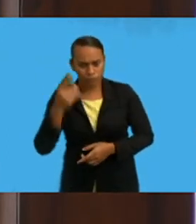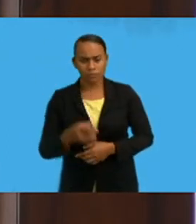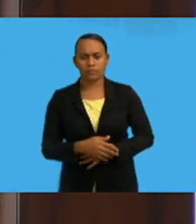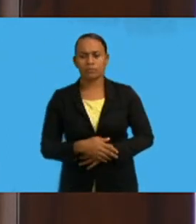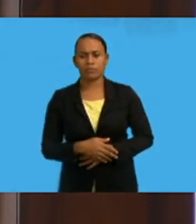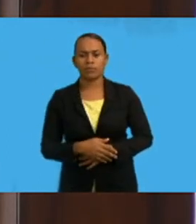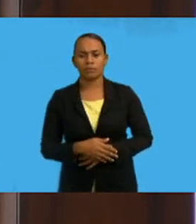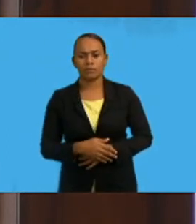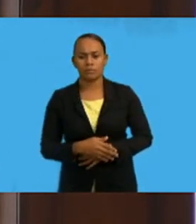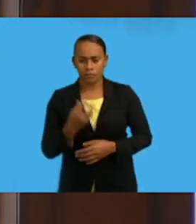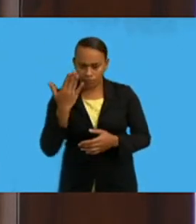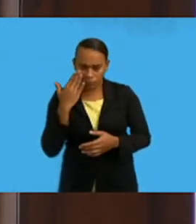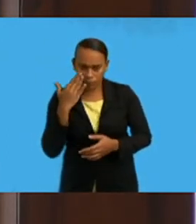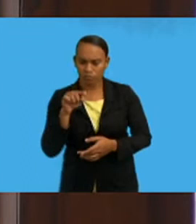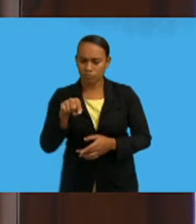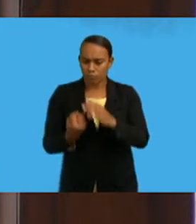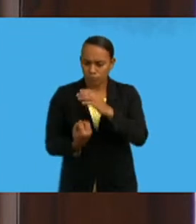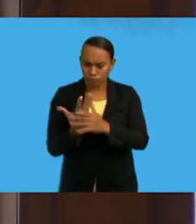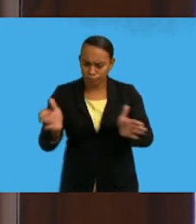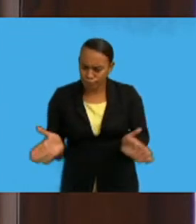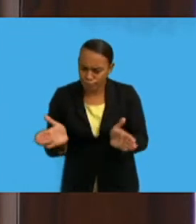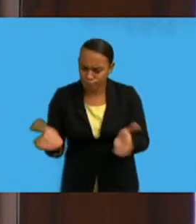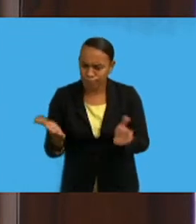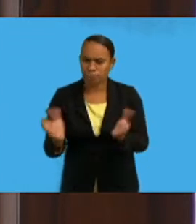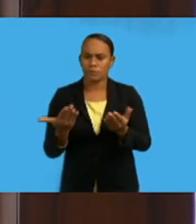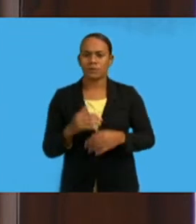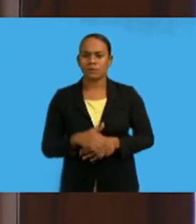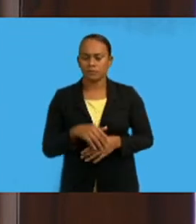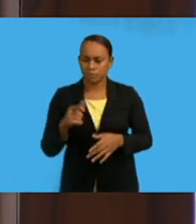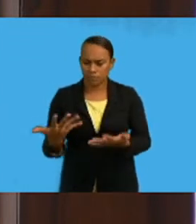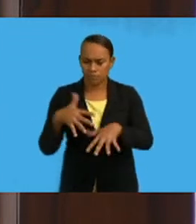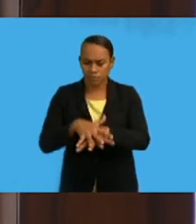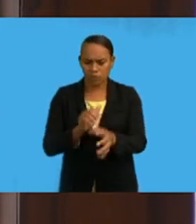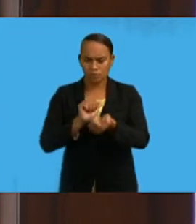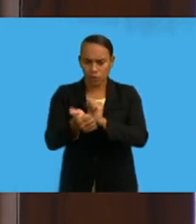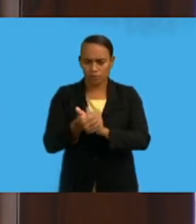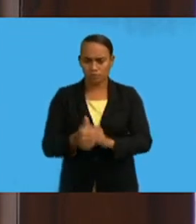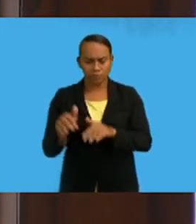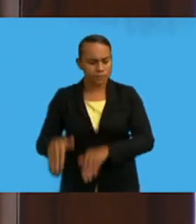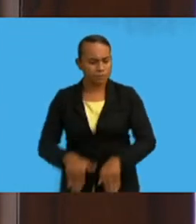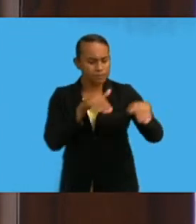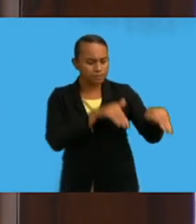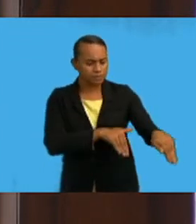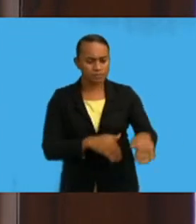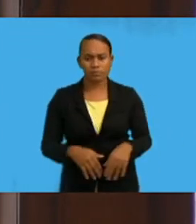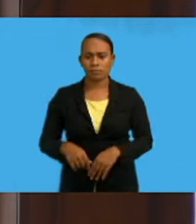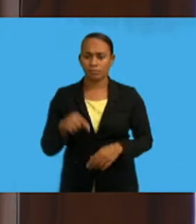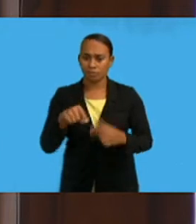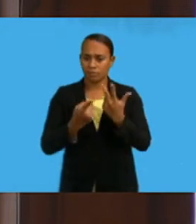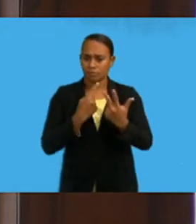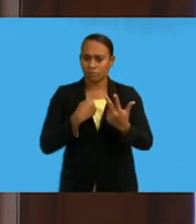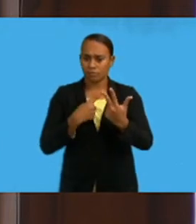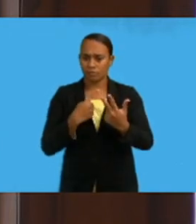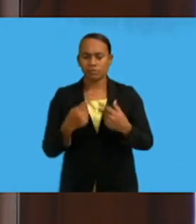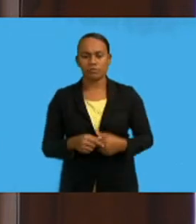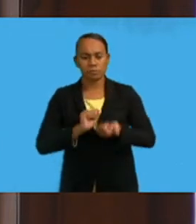inclusive sports and will continue to support their progress to achieve inclusive sports participation and encourage other sports federations